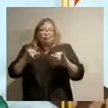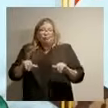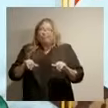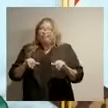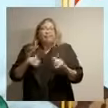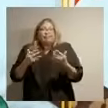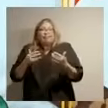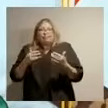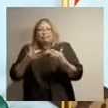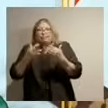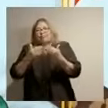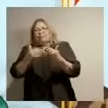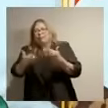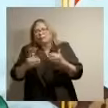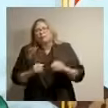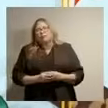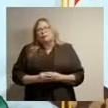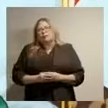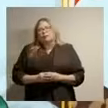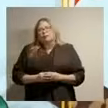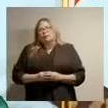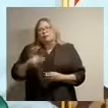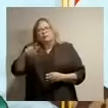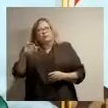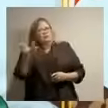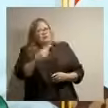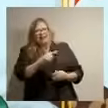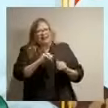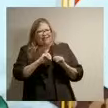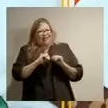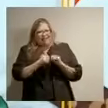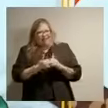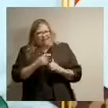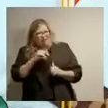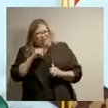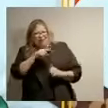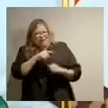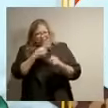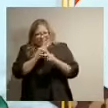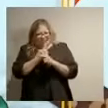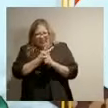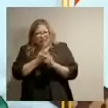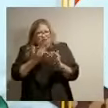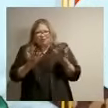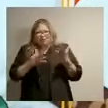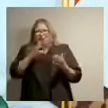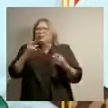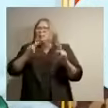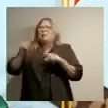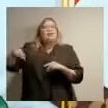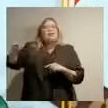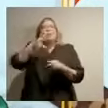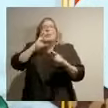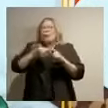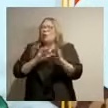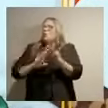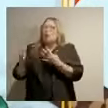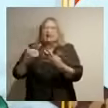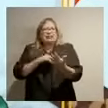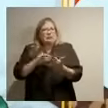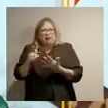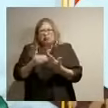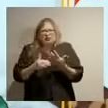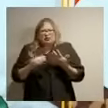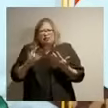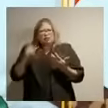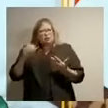that expectation. How do you sort of navigate that, especially when people are talking about transparency in the Capitol right now? Why is it,